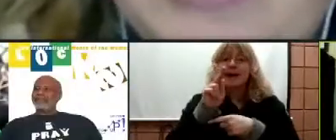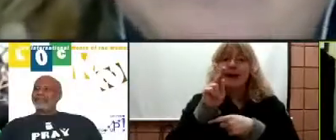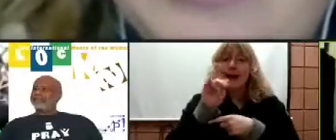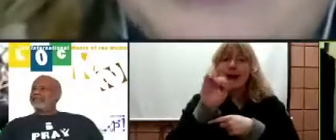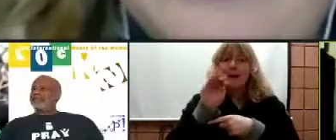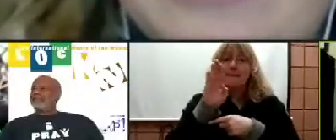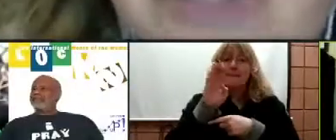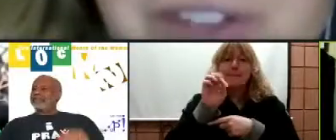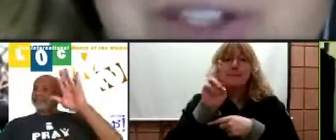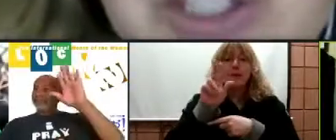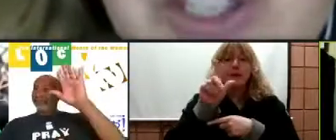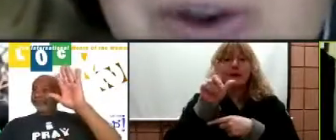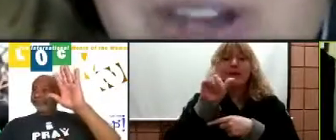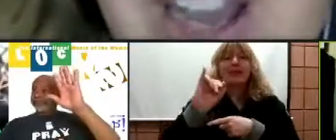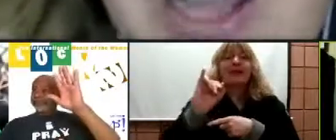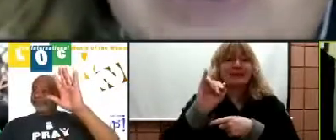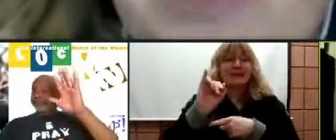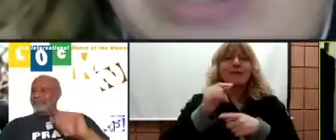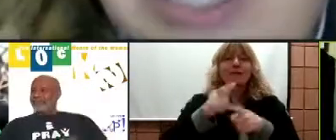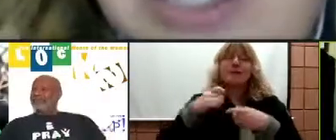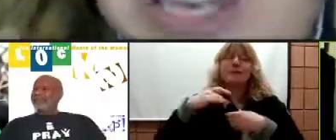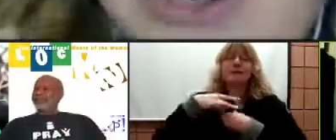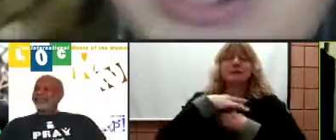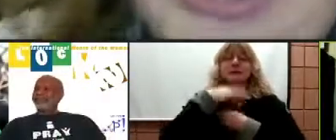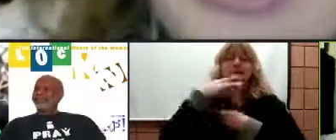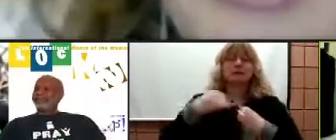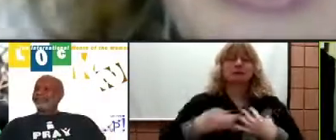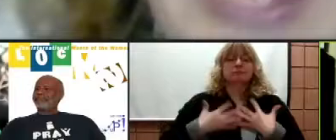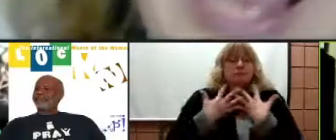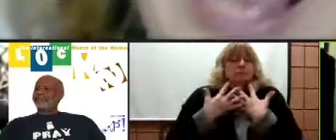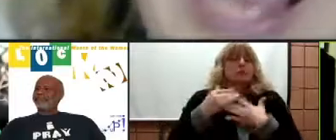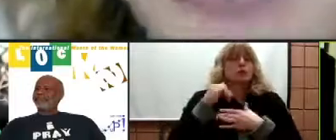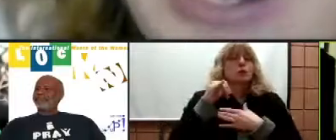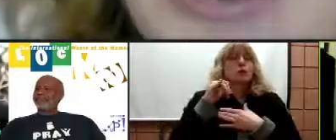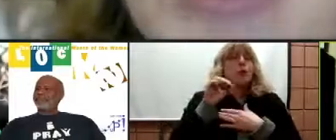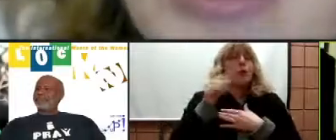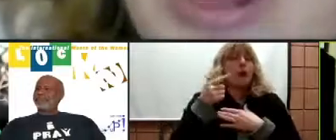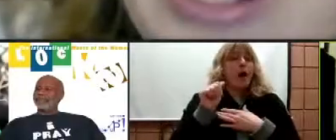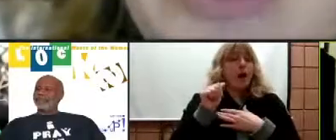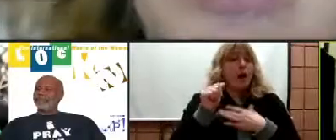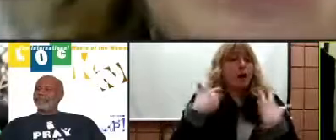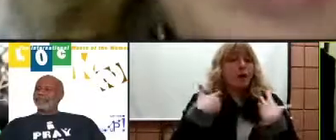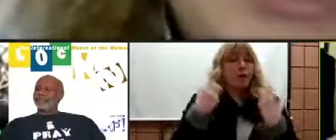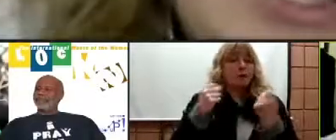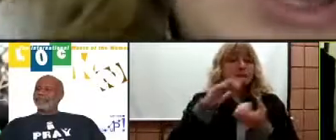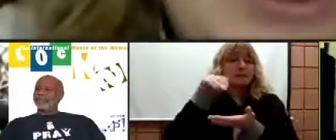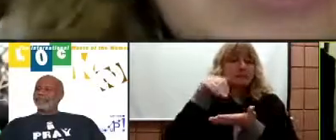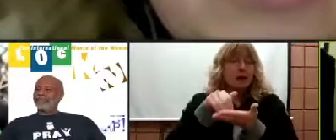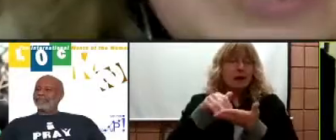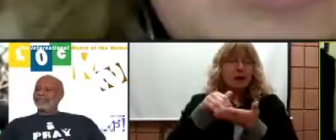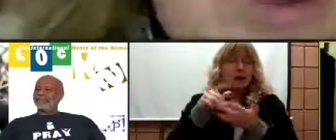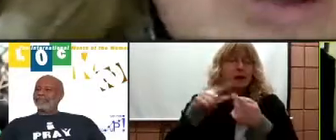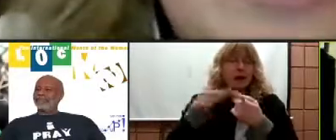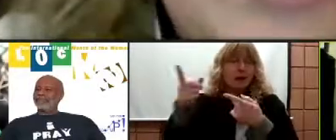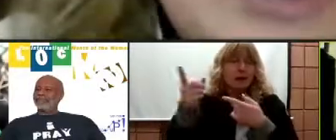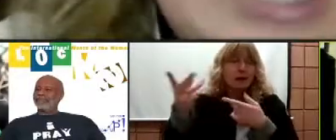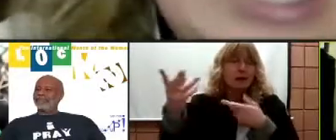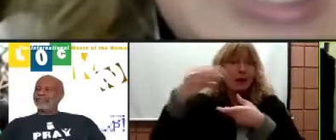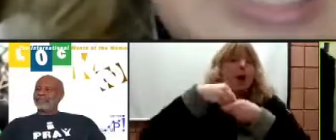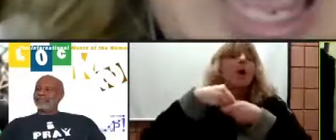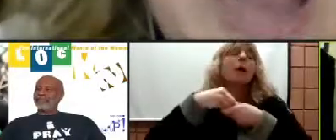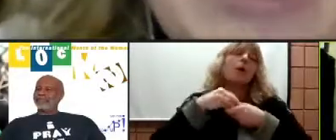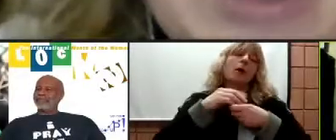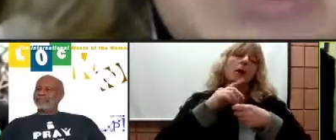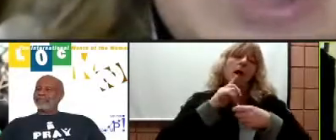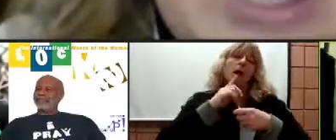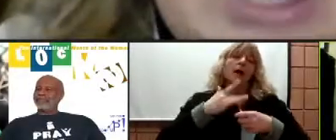from Spirit-Filled Yoga and Wellness Center. And we thought it would be really wonderful